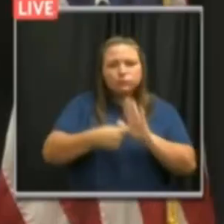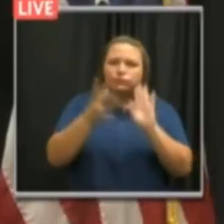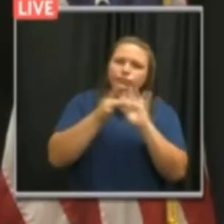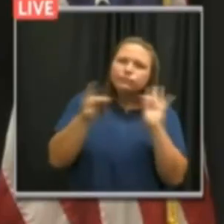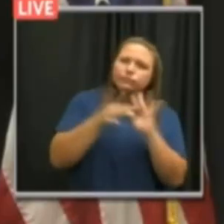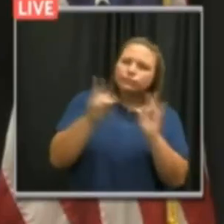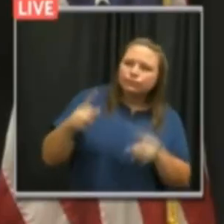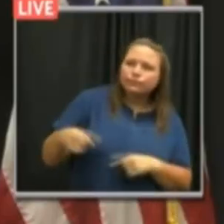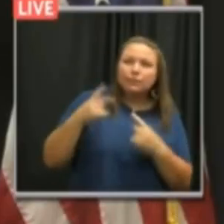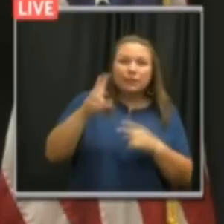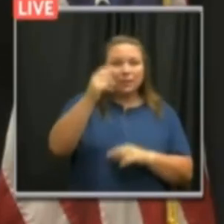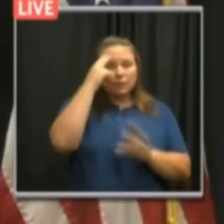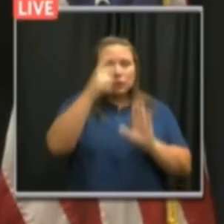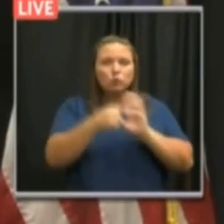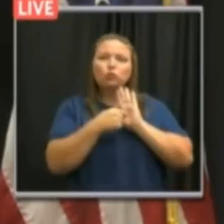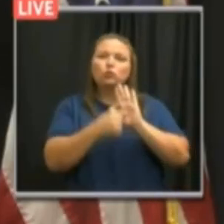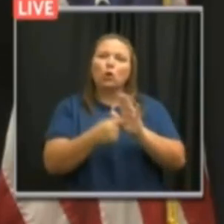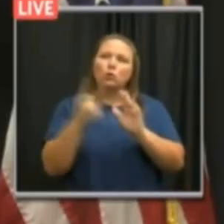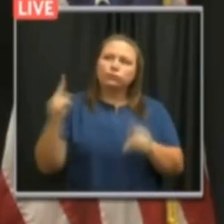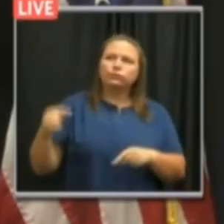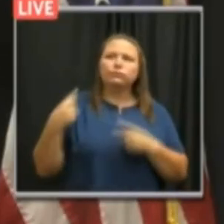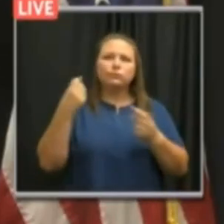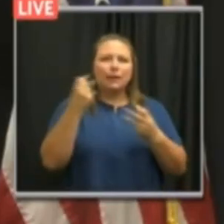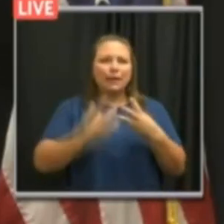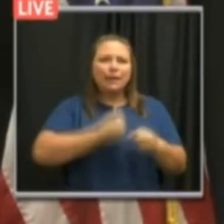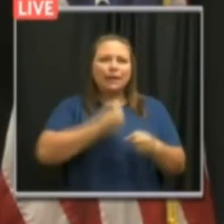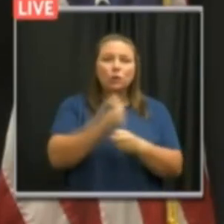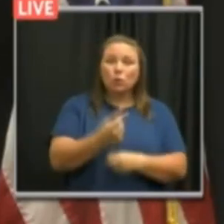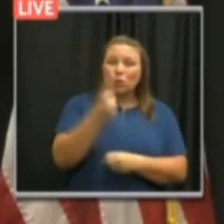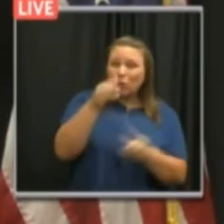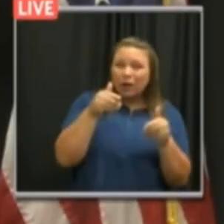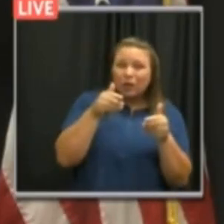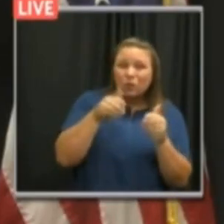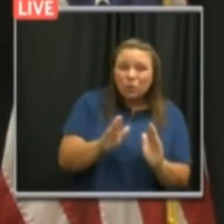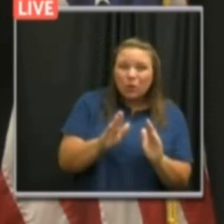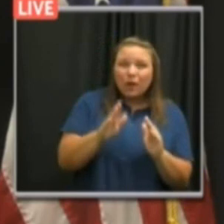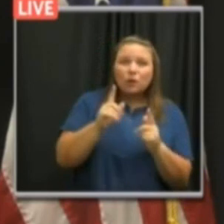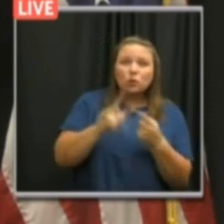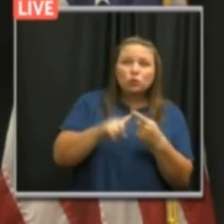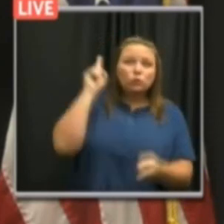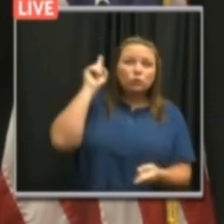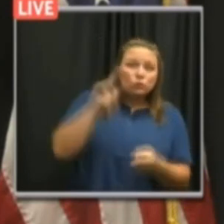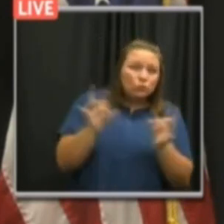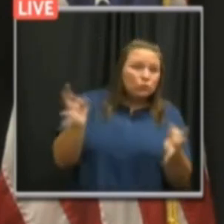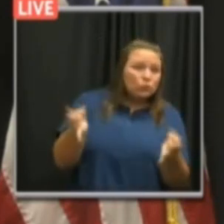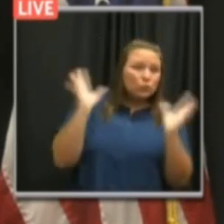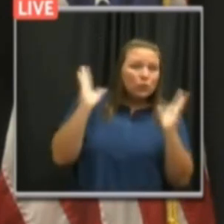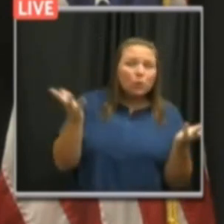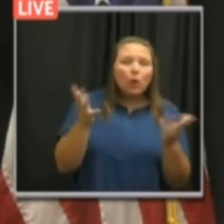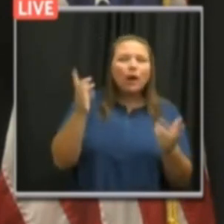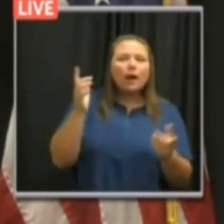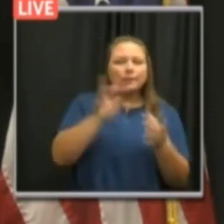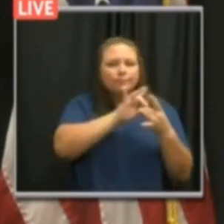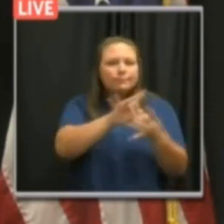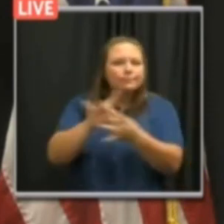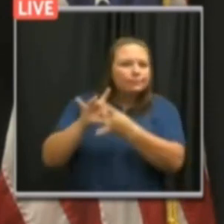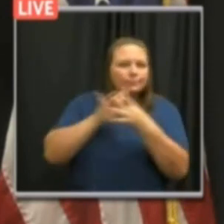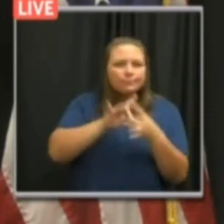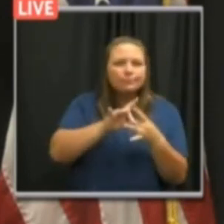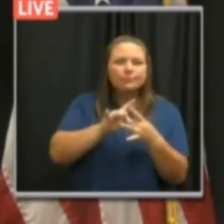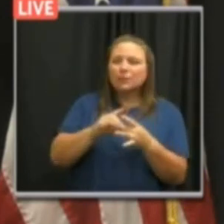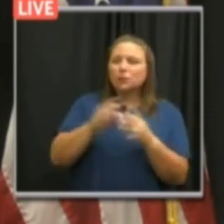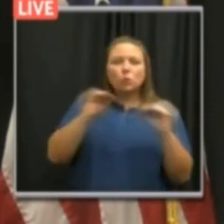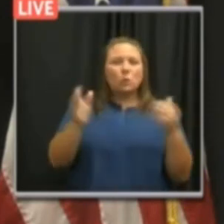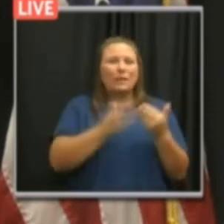There's only one way out of this crisis, and it is together. There is no easy fix to a